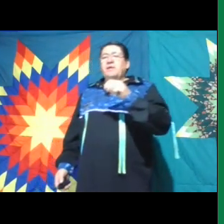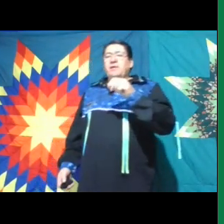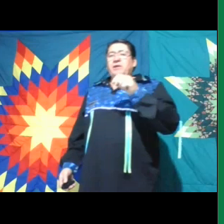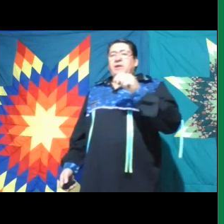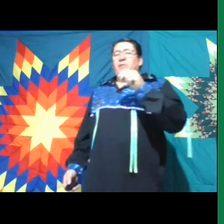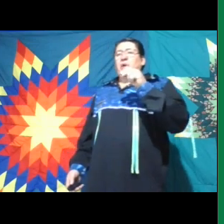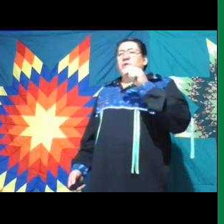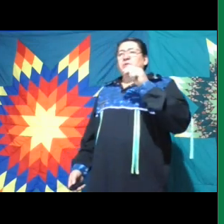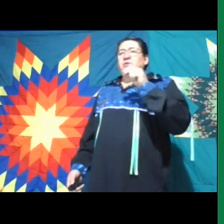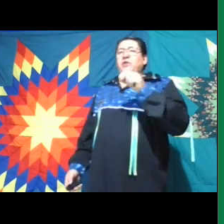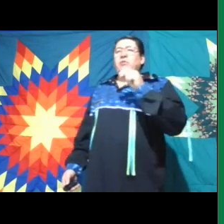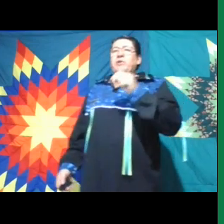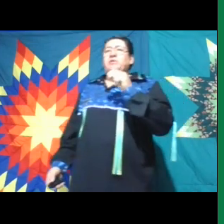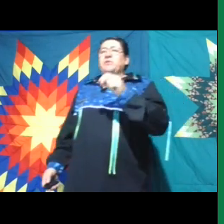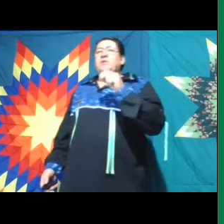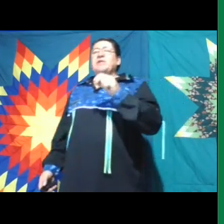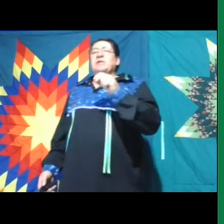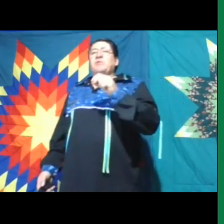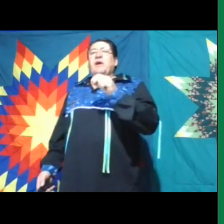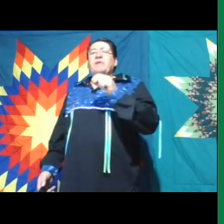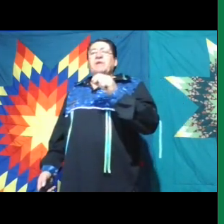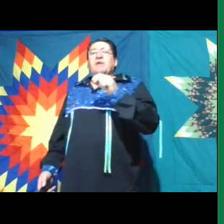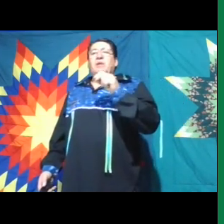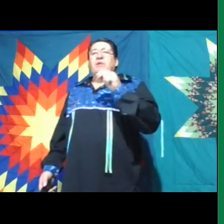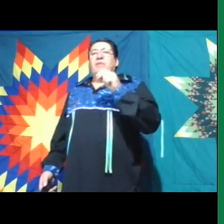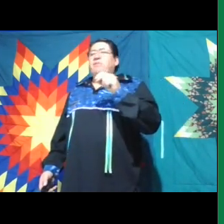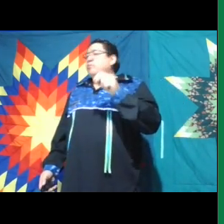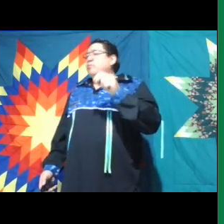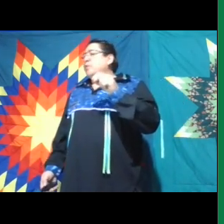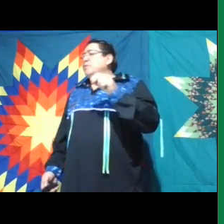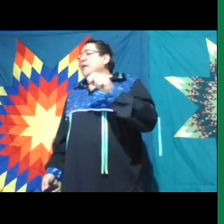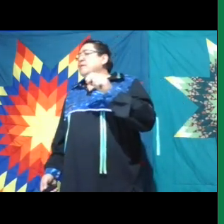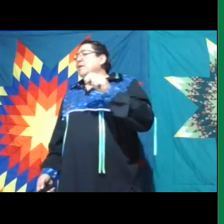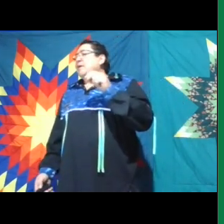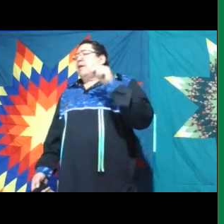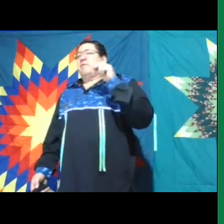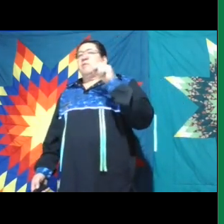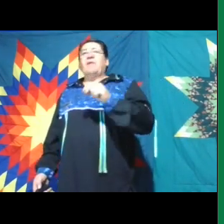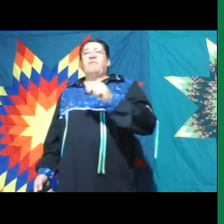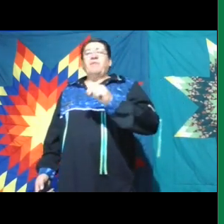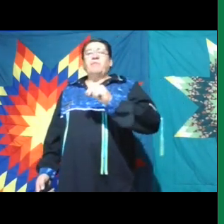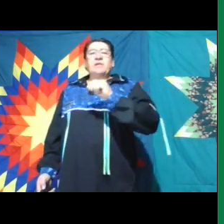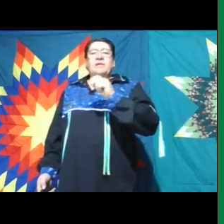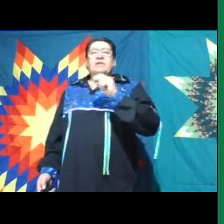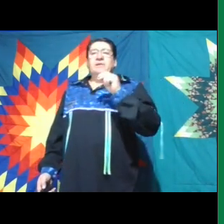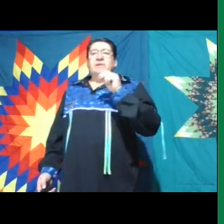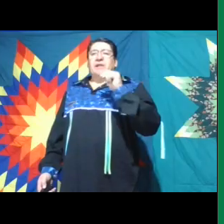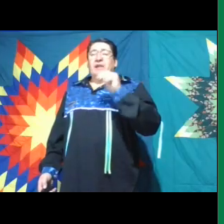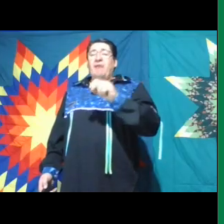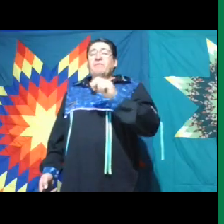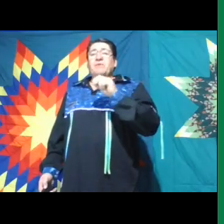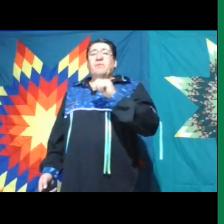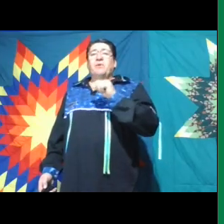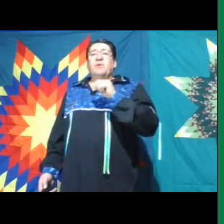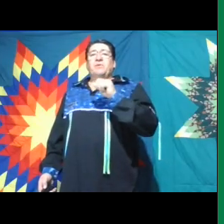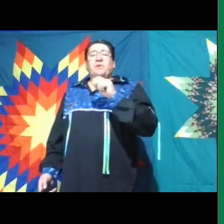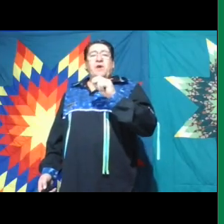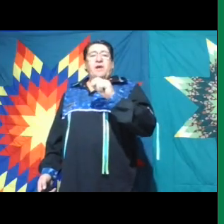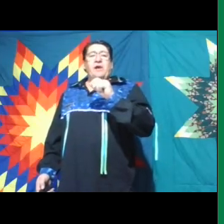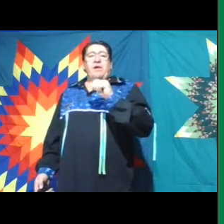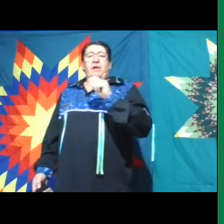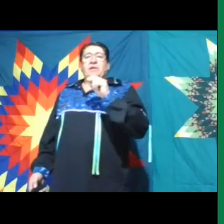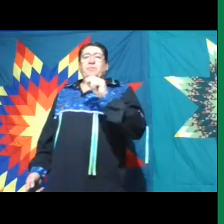talking about those recruitment sources, we have to talk about that full process. I've only got 5 minutes left, so I'm going